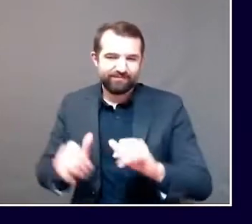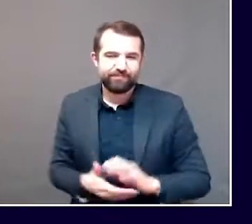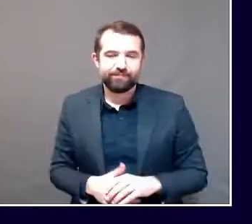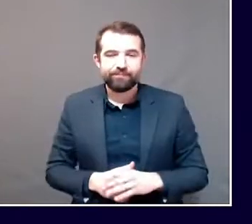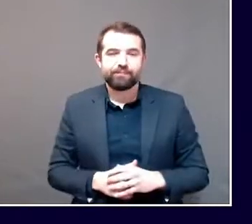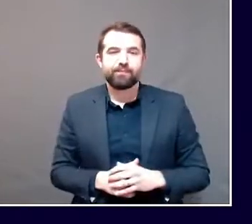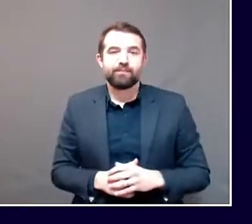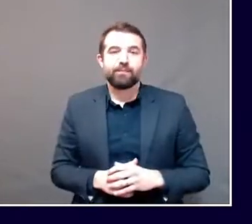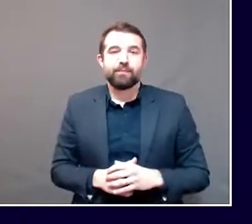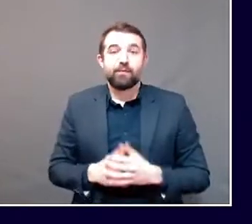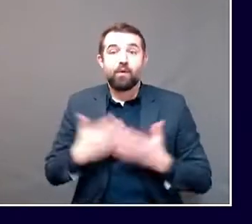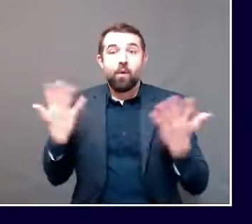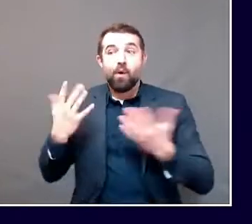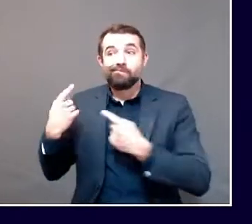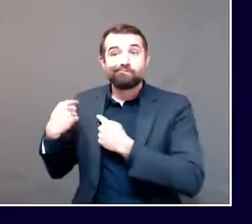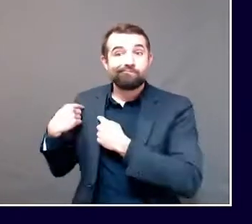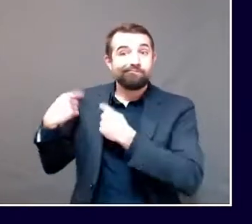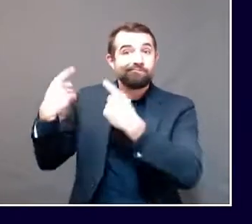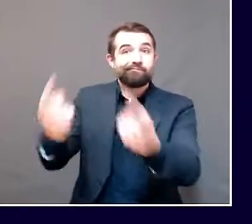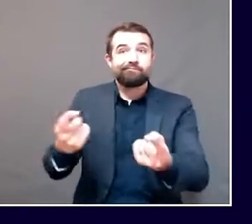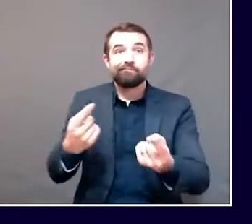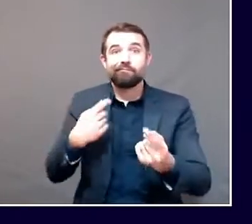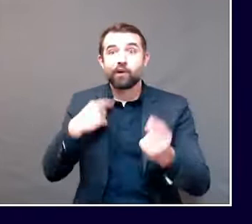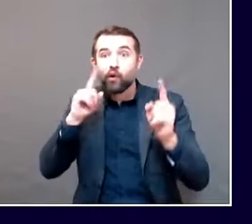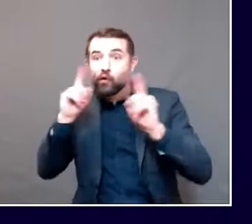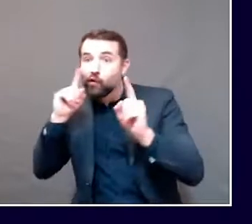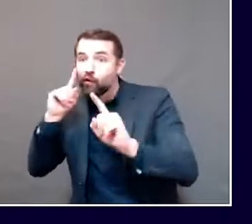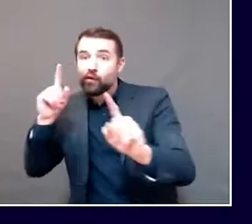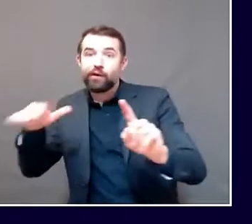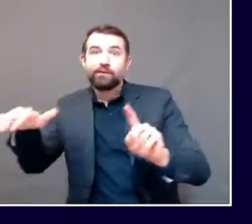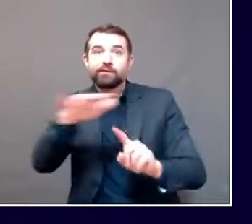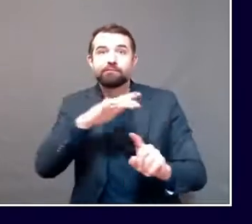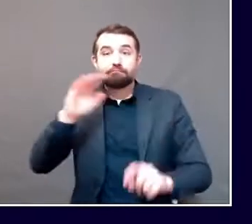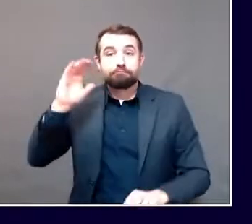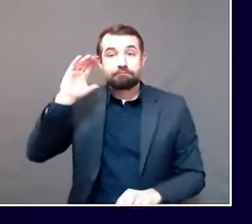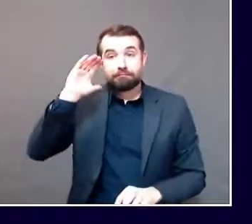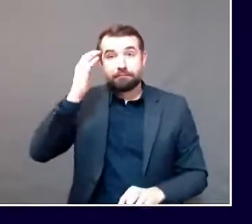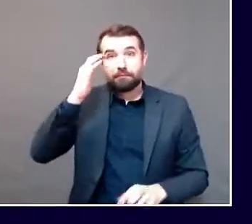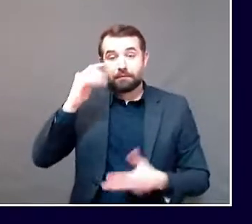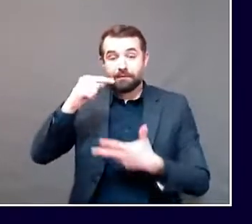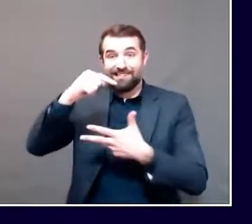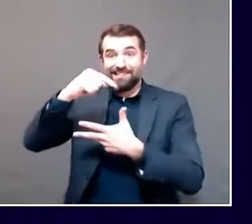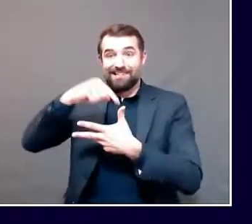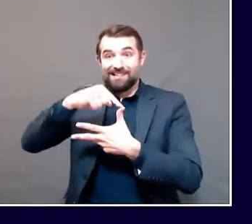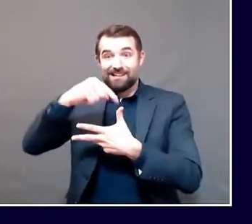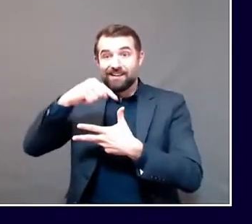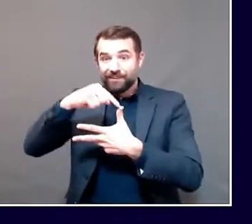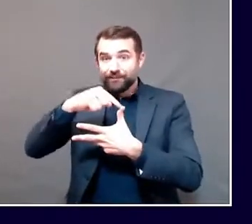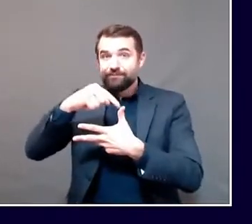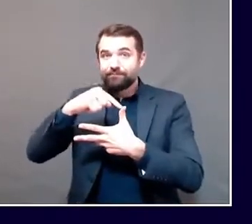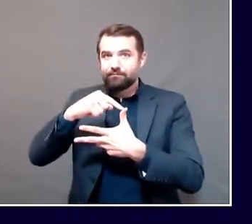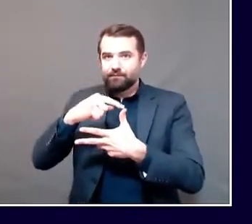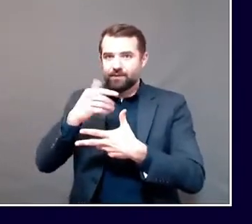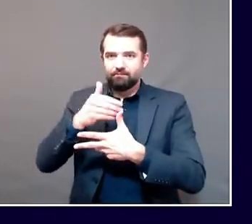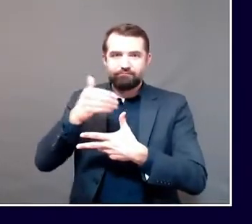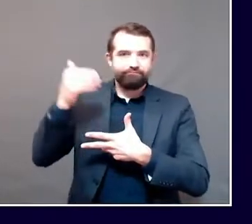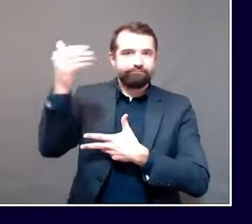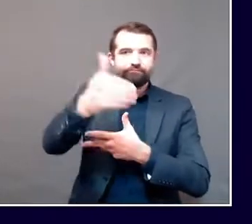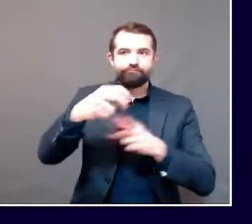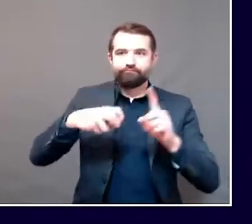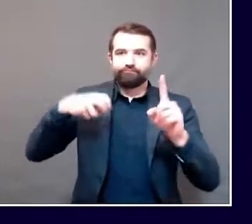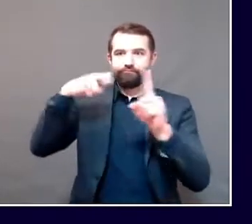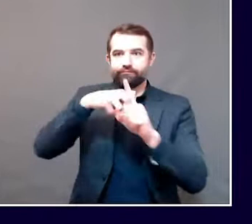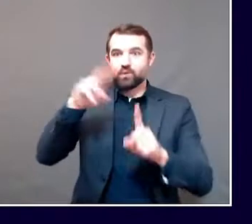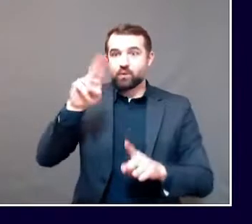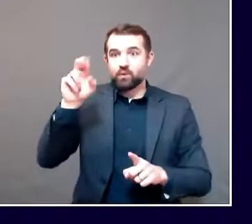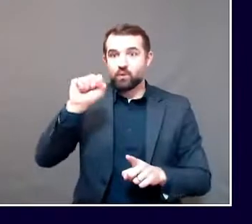Oxford vaccine may be the next one that seeks authorization from the US FDA. The timeline